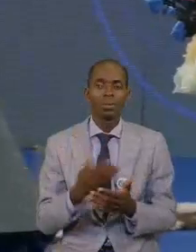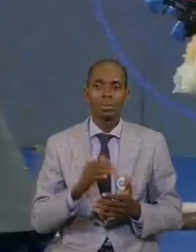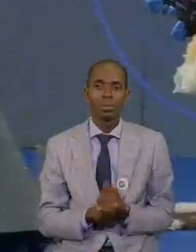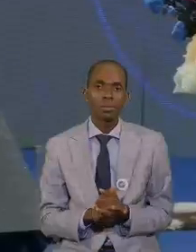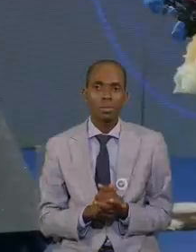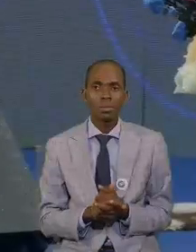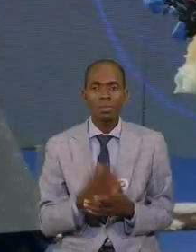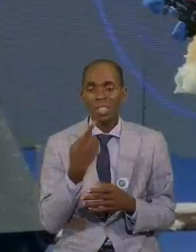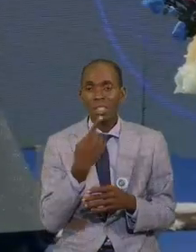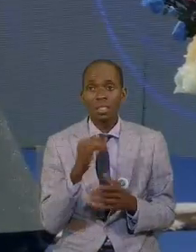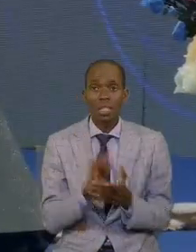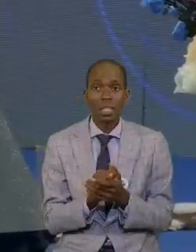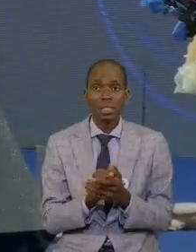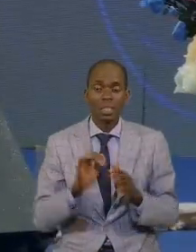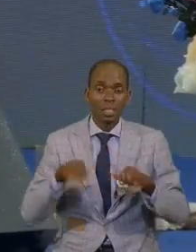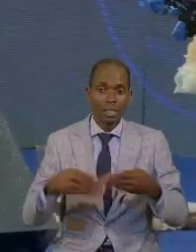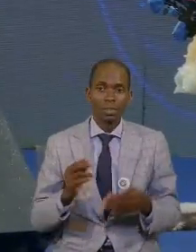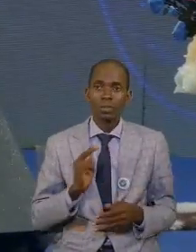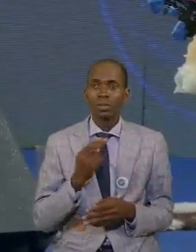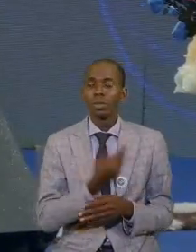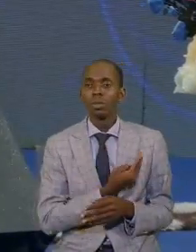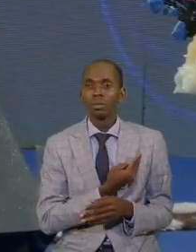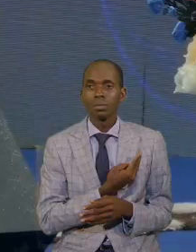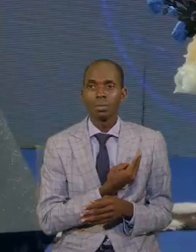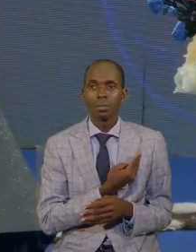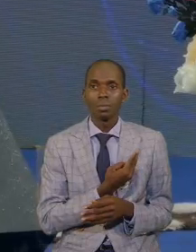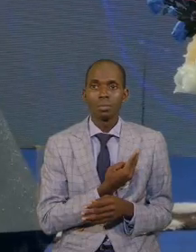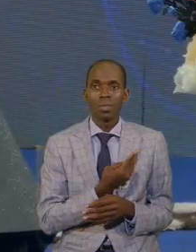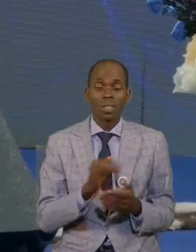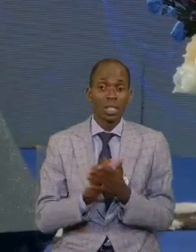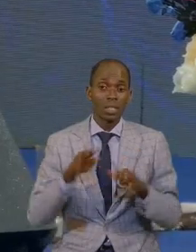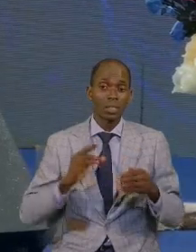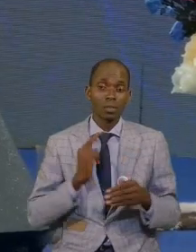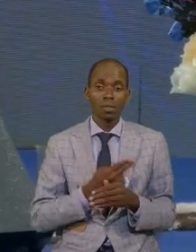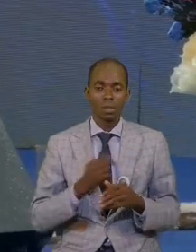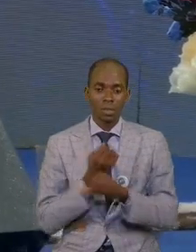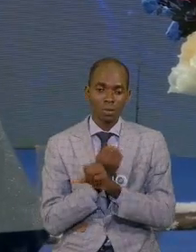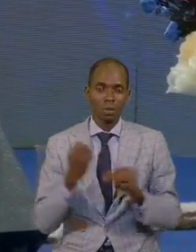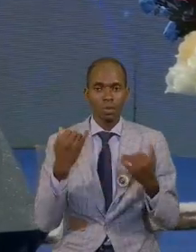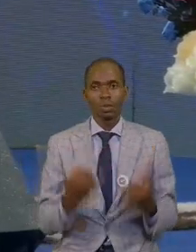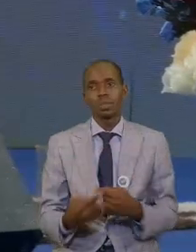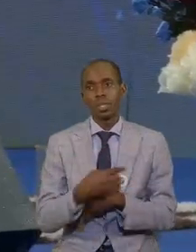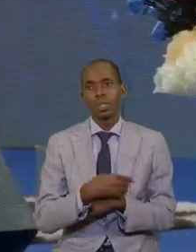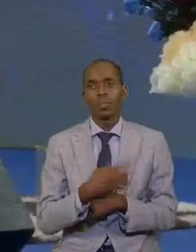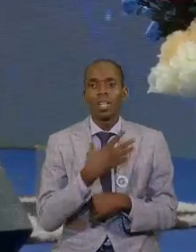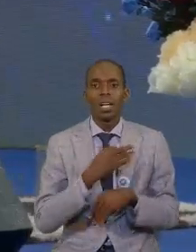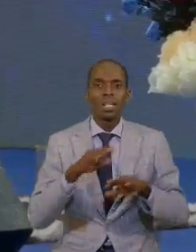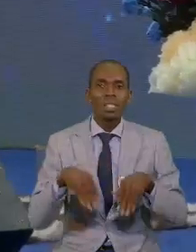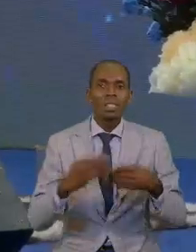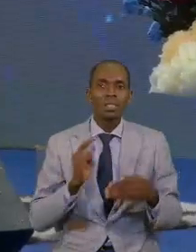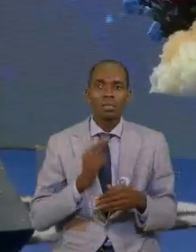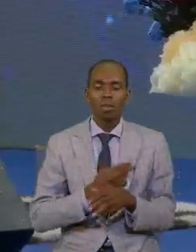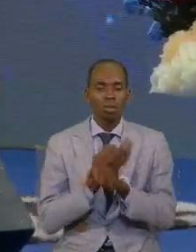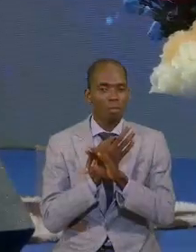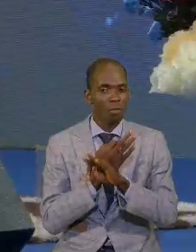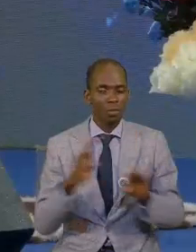that gives us pardon today and gives us salvation today and gives us freedom from